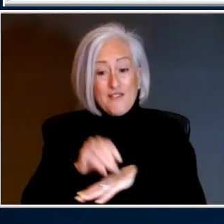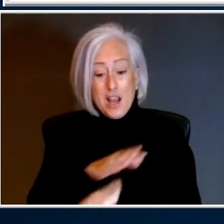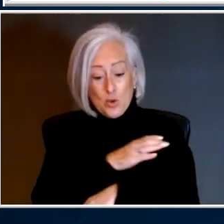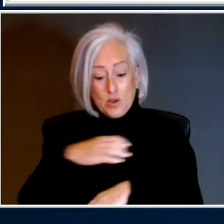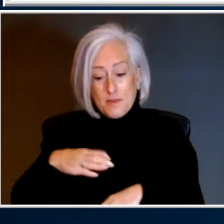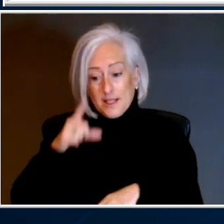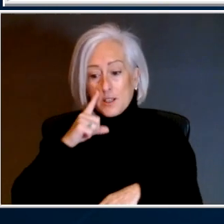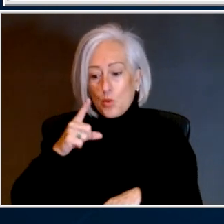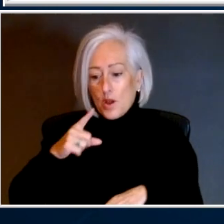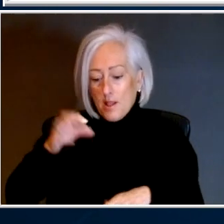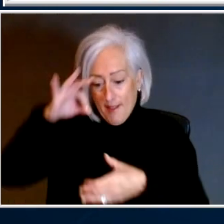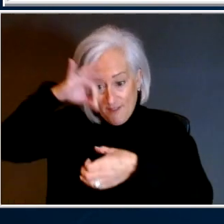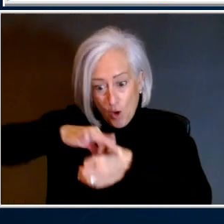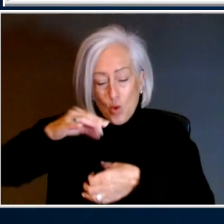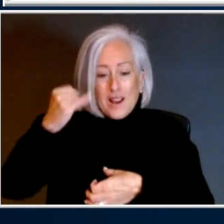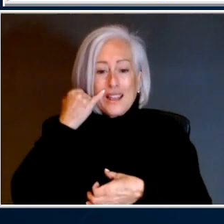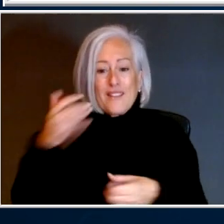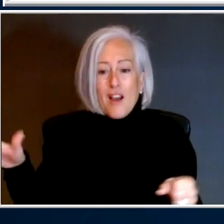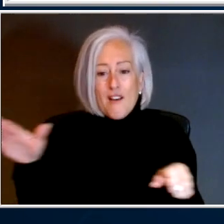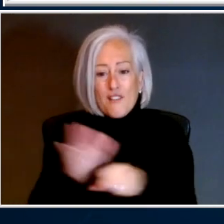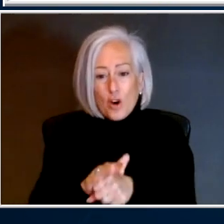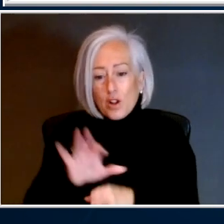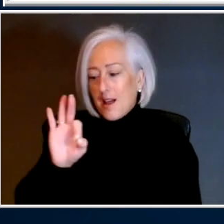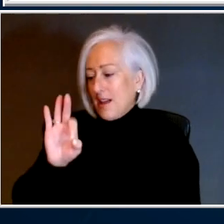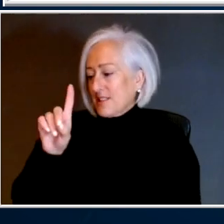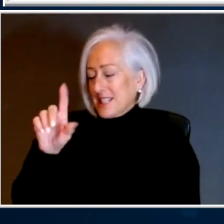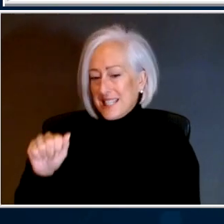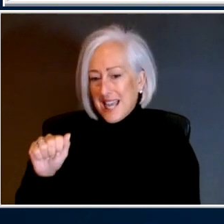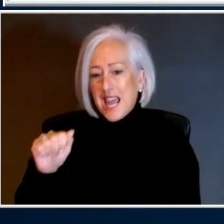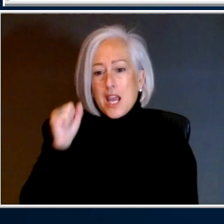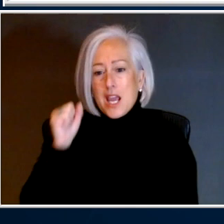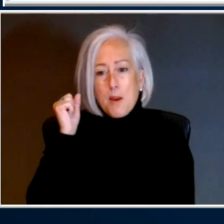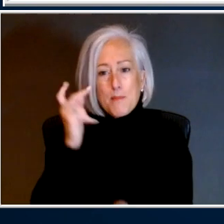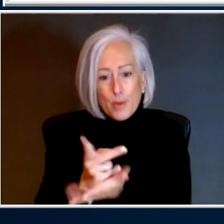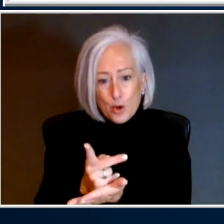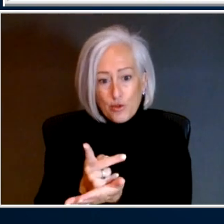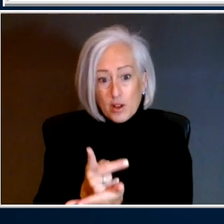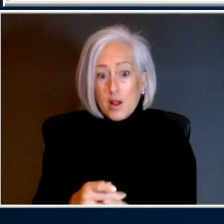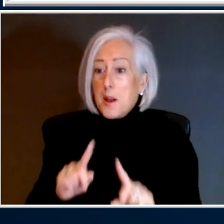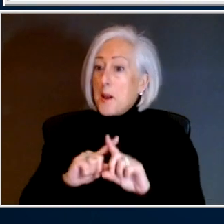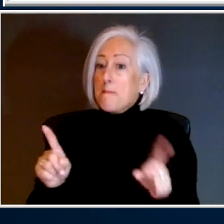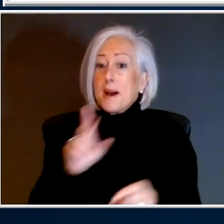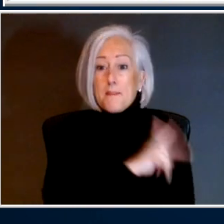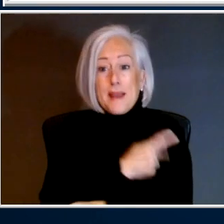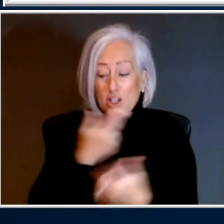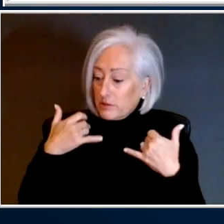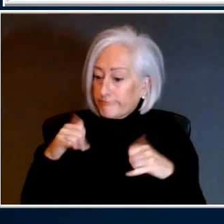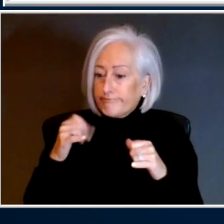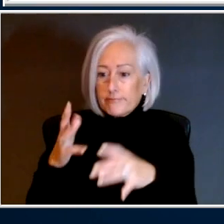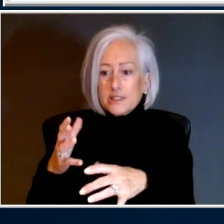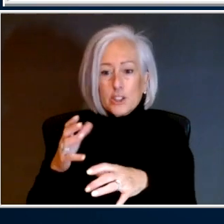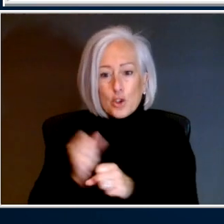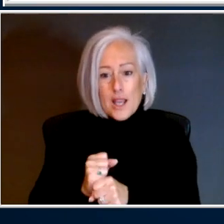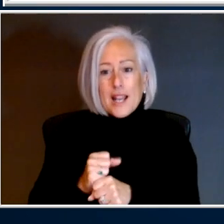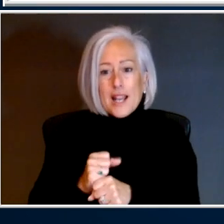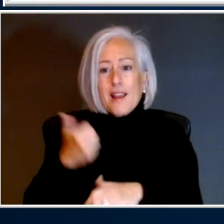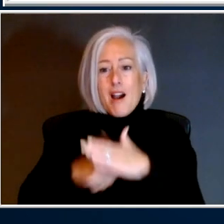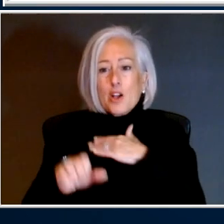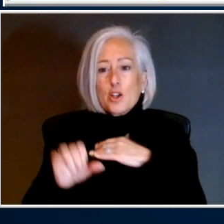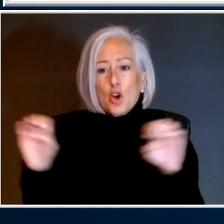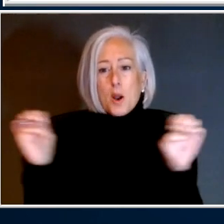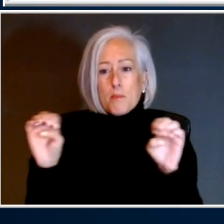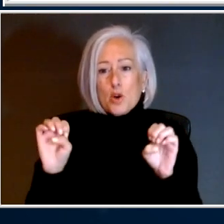FDA approval. Patients are already getting Paxlovid under emergency use authorization, but there is some concern with how it interacts with